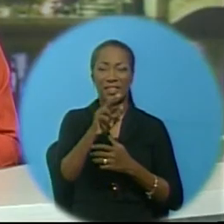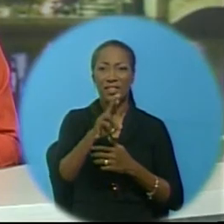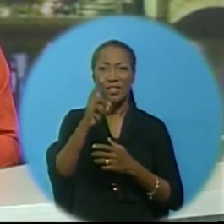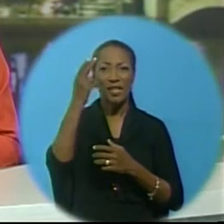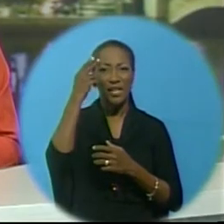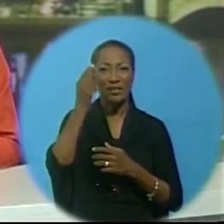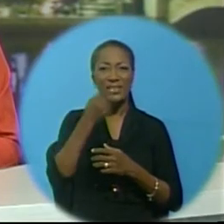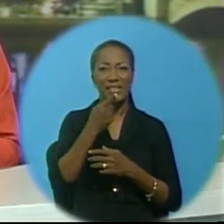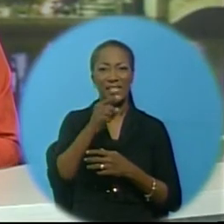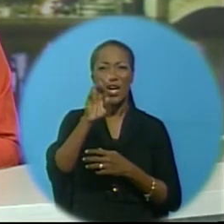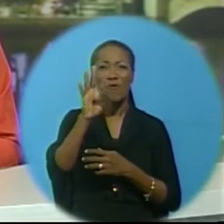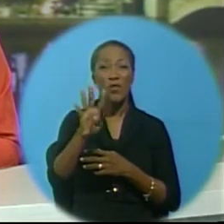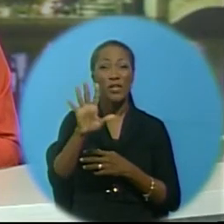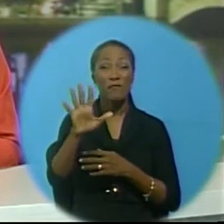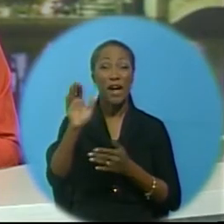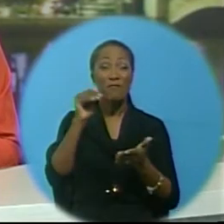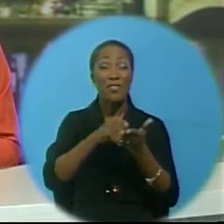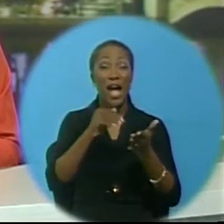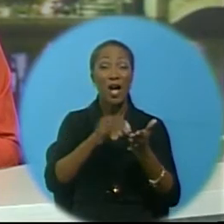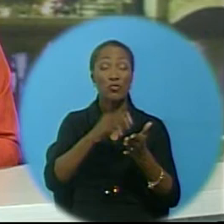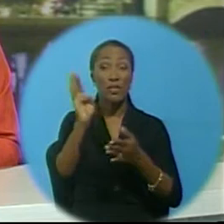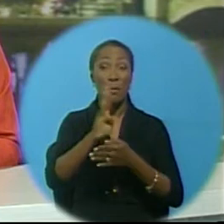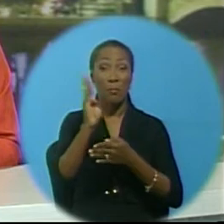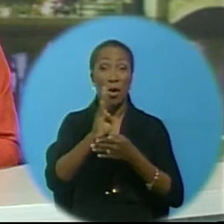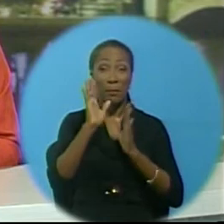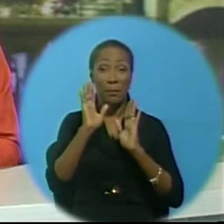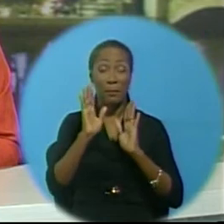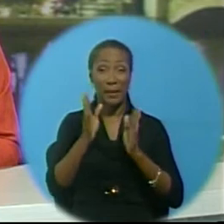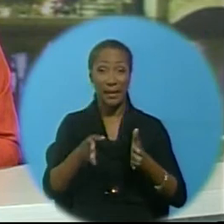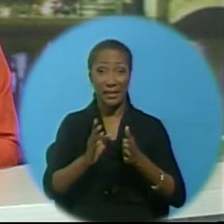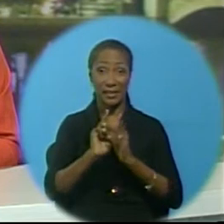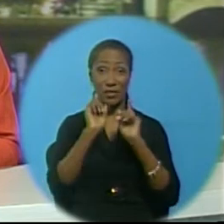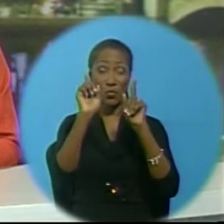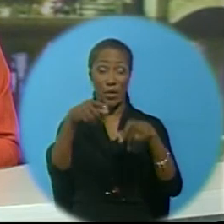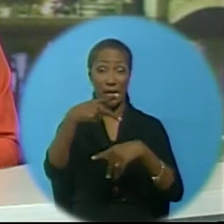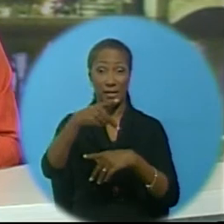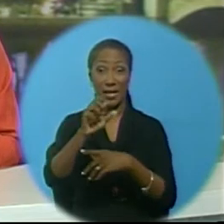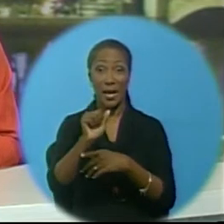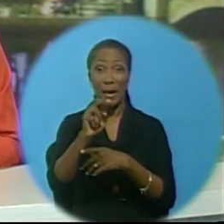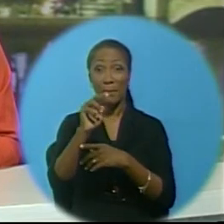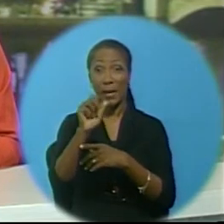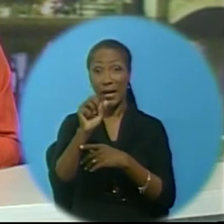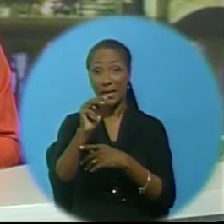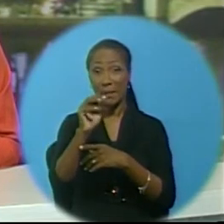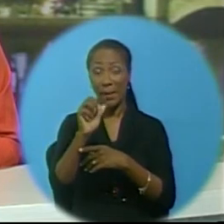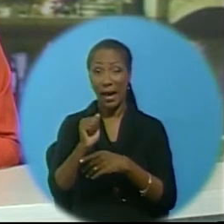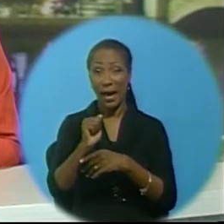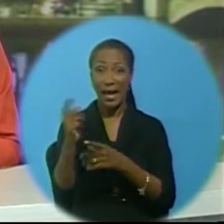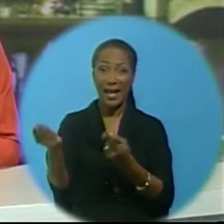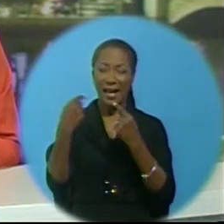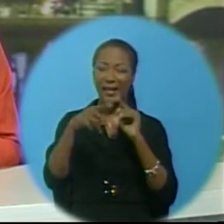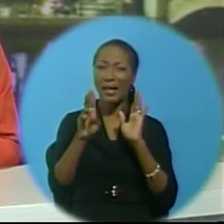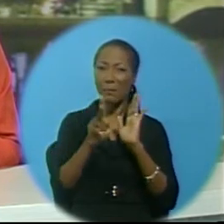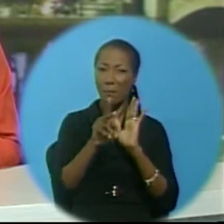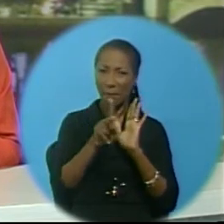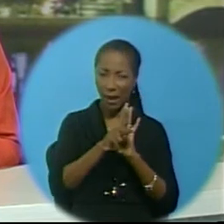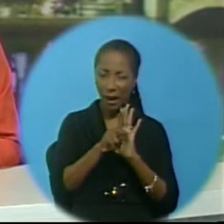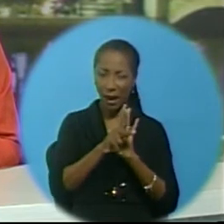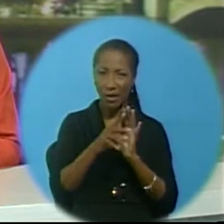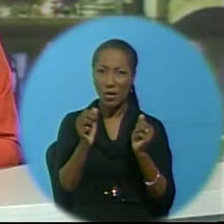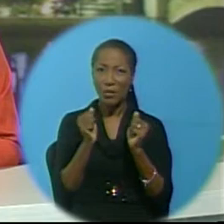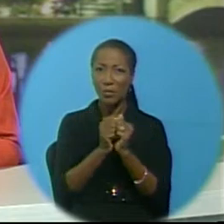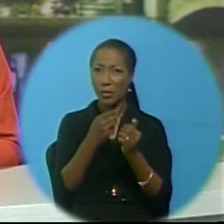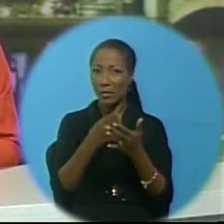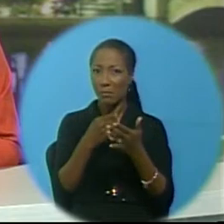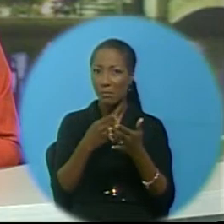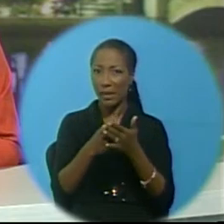Hilary says 45,000 Barbadians went to Panama and returned with thousands of dollars and set up friendly societies in an attempt to buy into